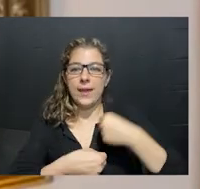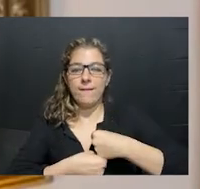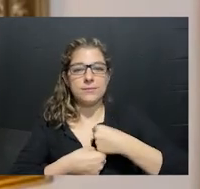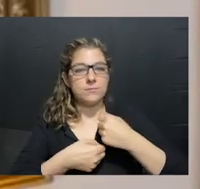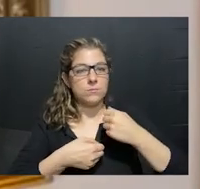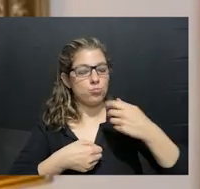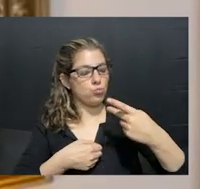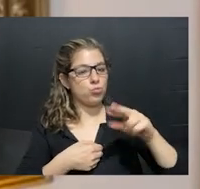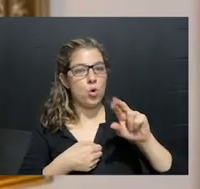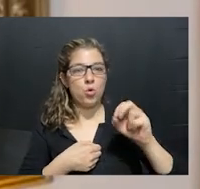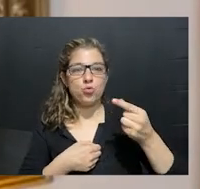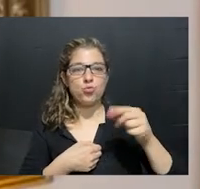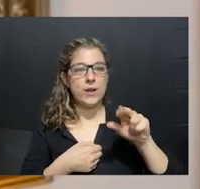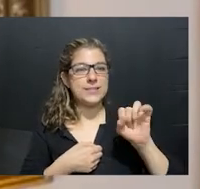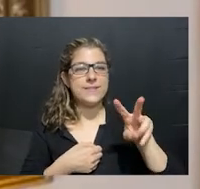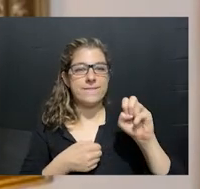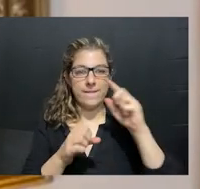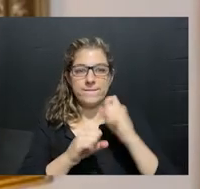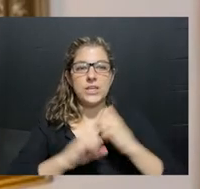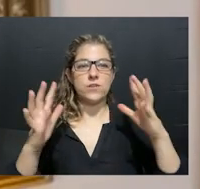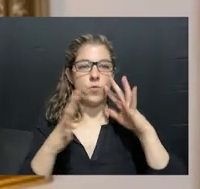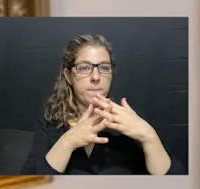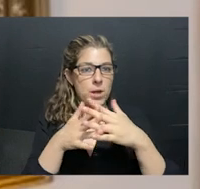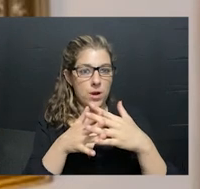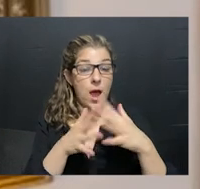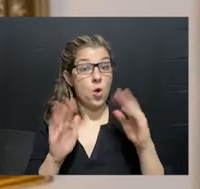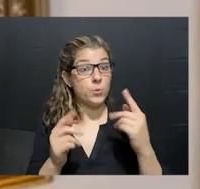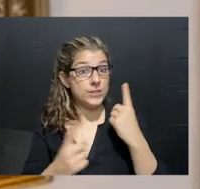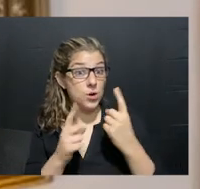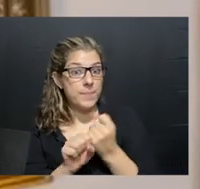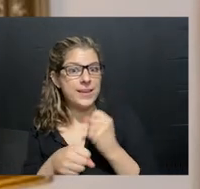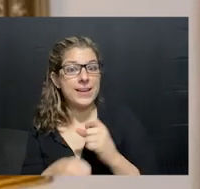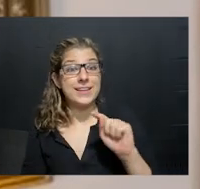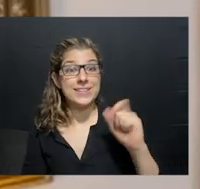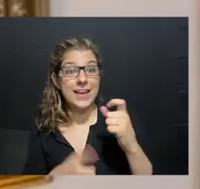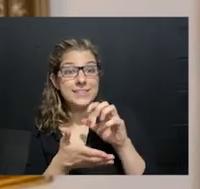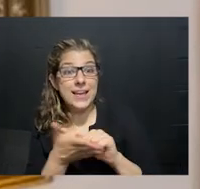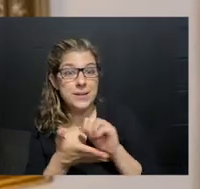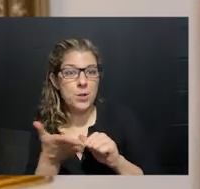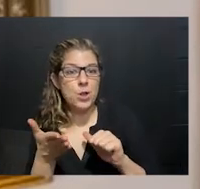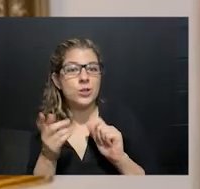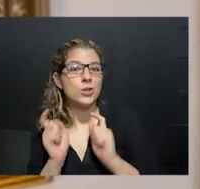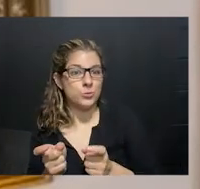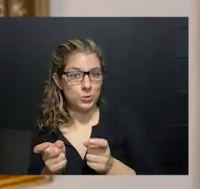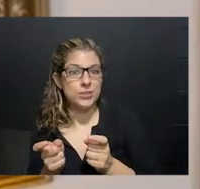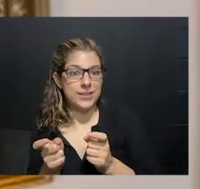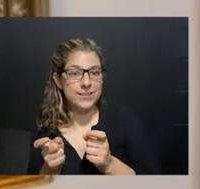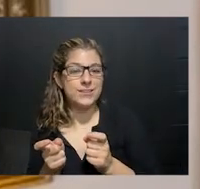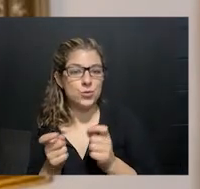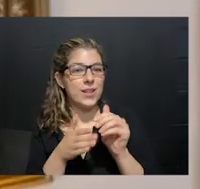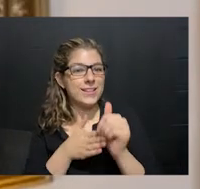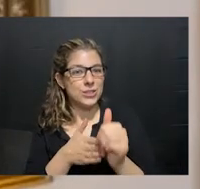our progressive vision for America. I hope you'll consider making a tax-deductible contribution to